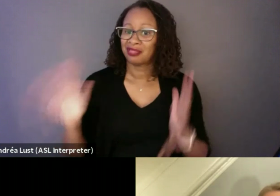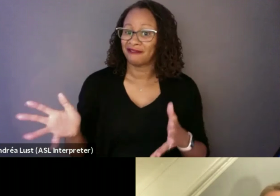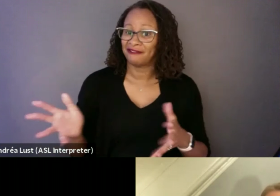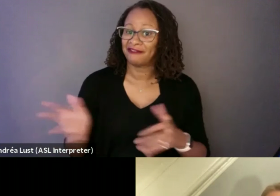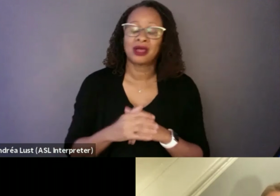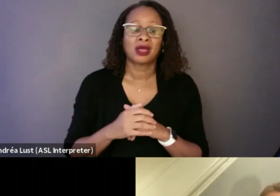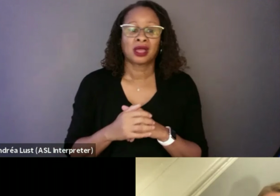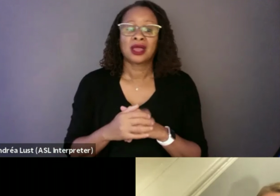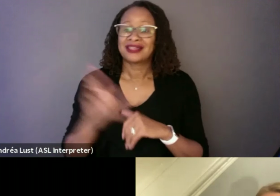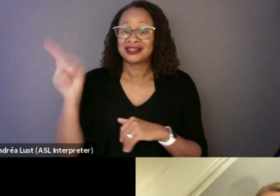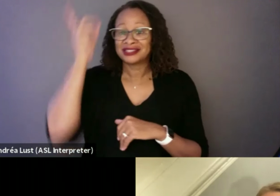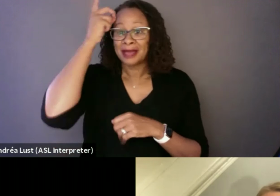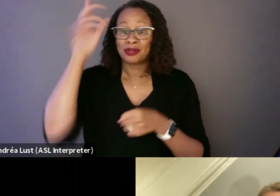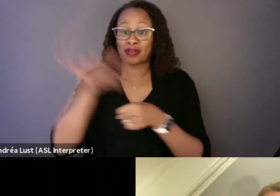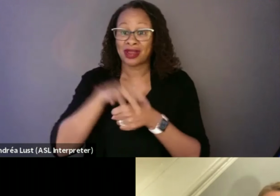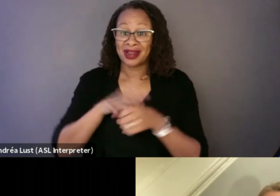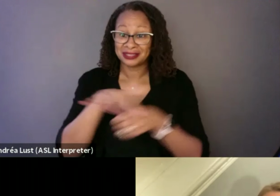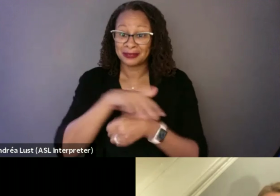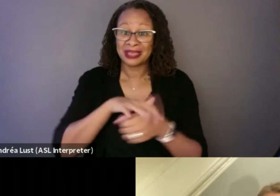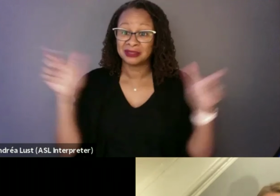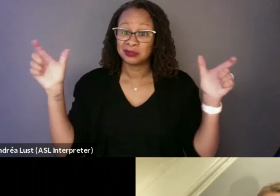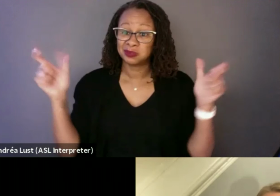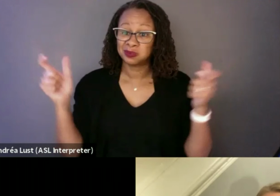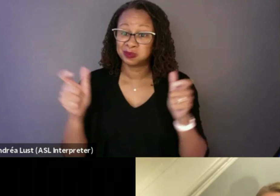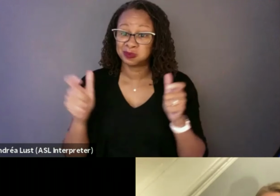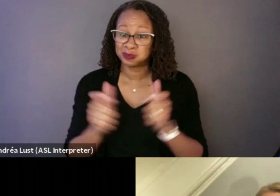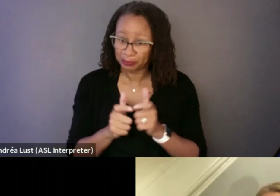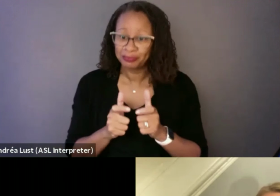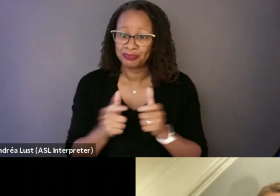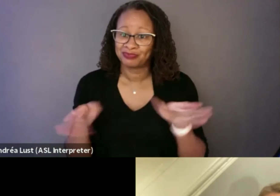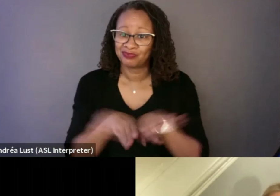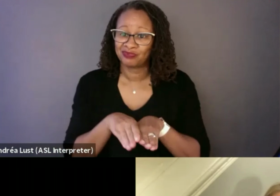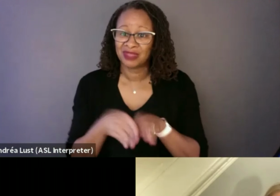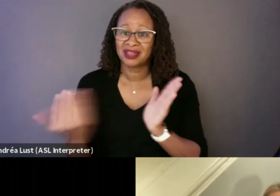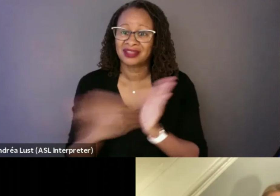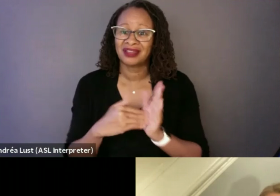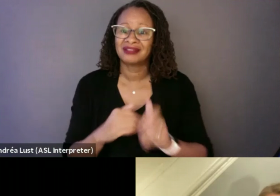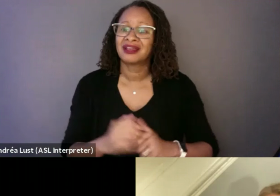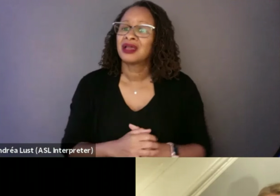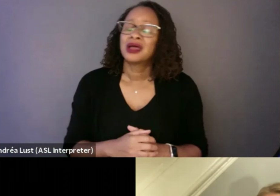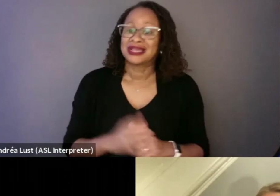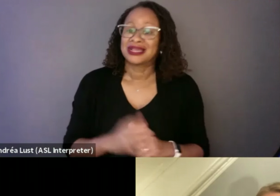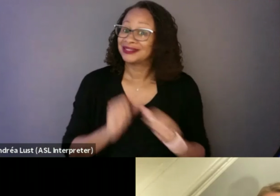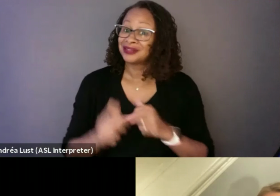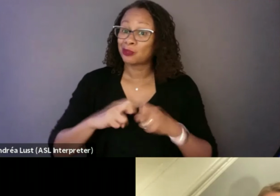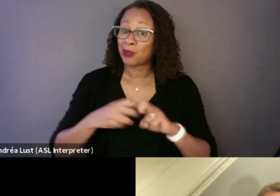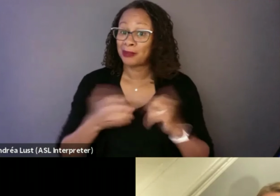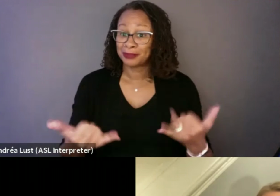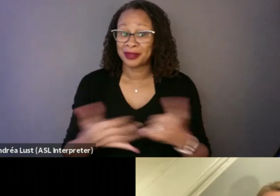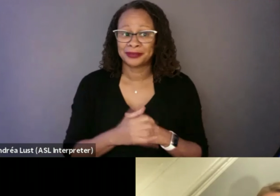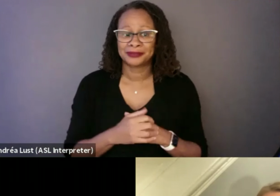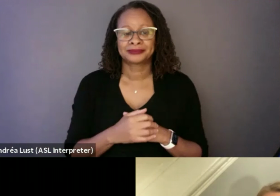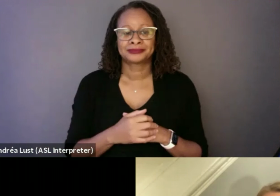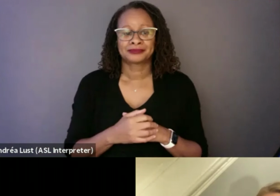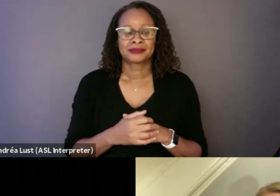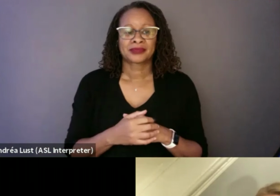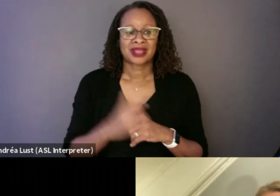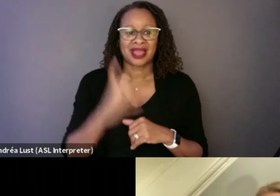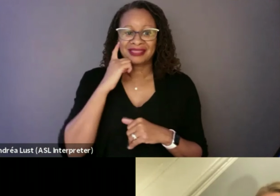the democratic space sort of closed down again. And it's still an issue. I think